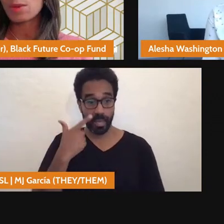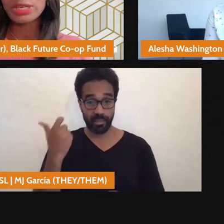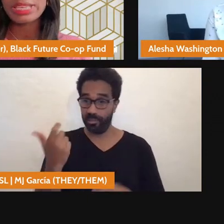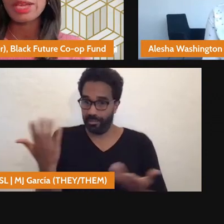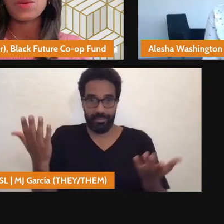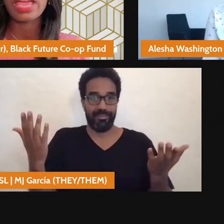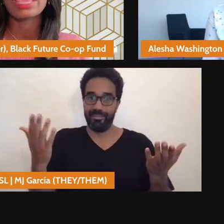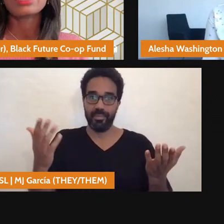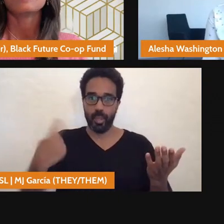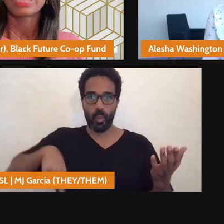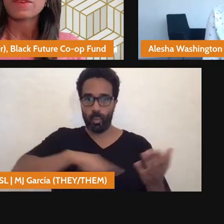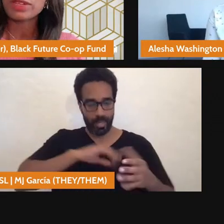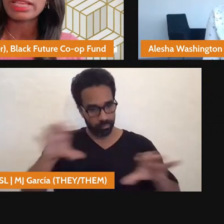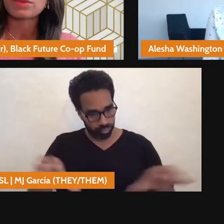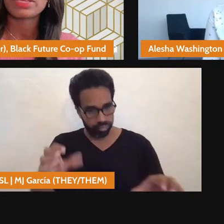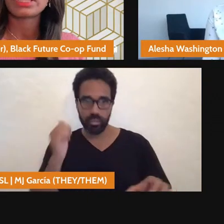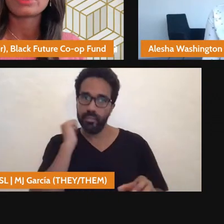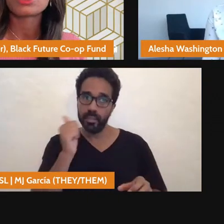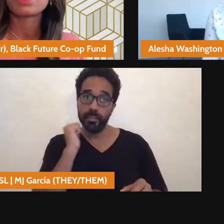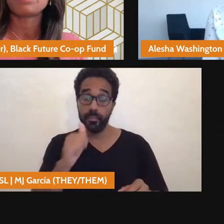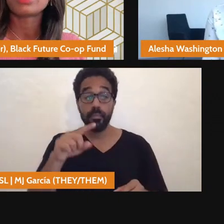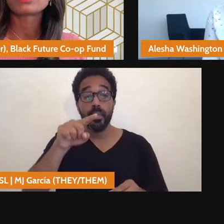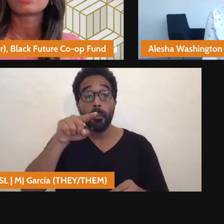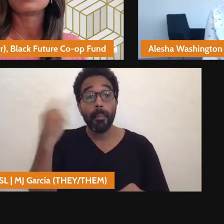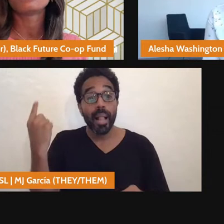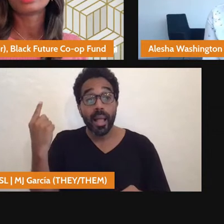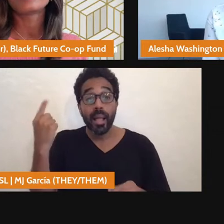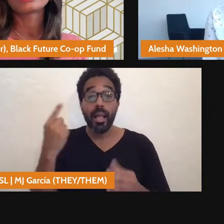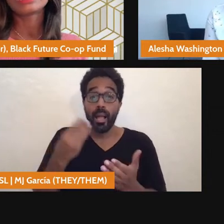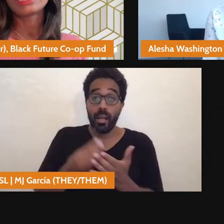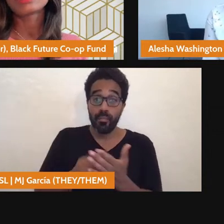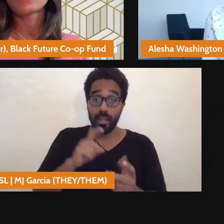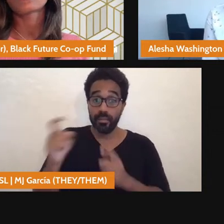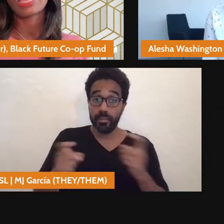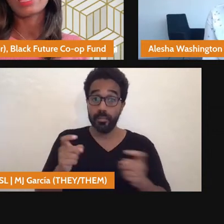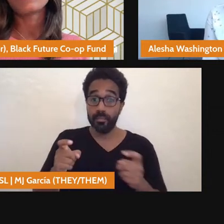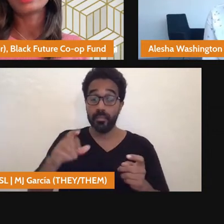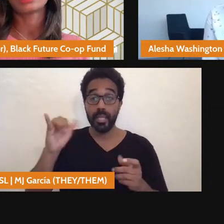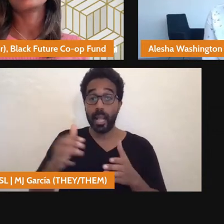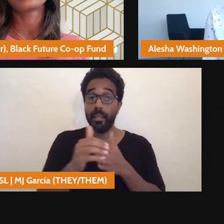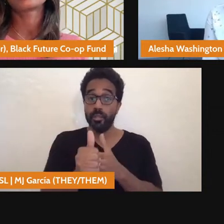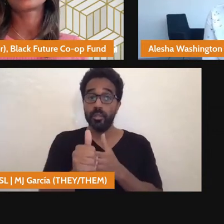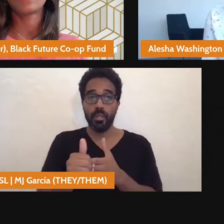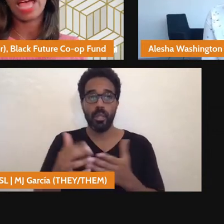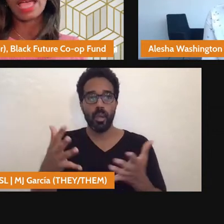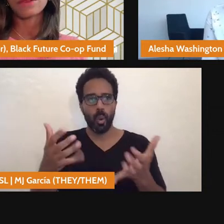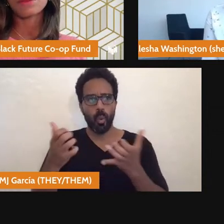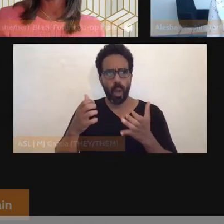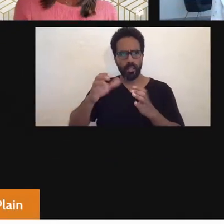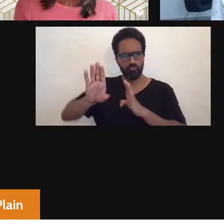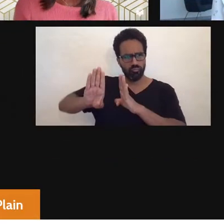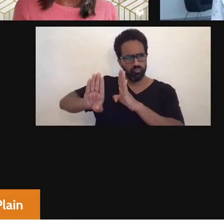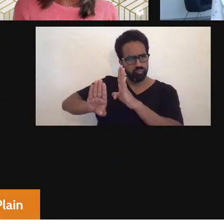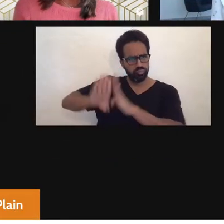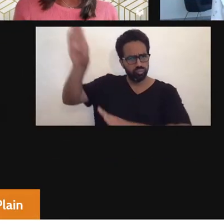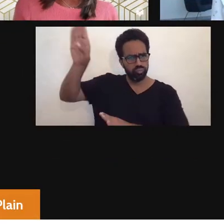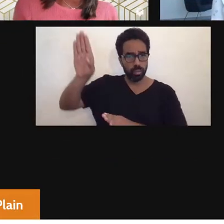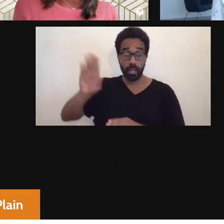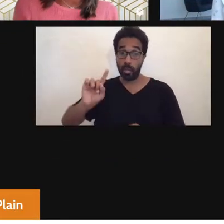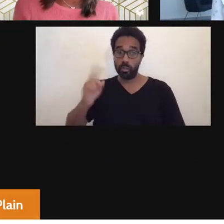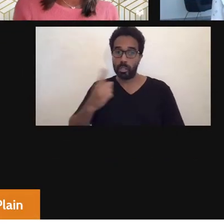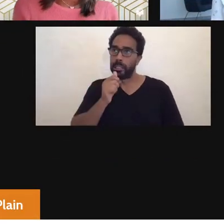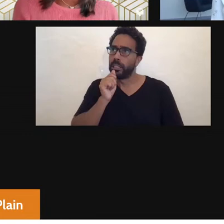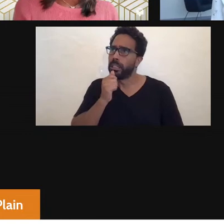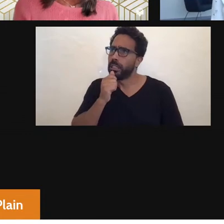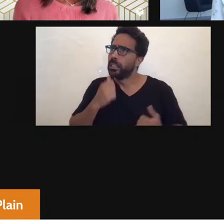highlight one more takeaway: Black philanthropy leadership built on a movement of seeking to thrive and not just survive. So thank you for